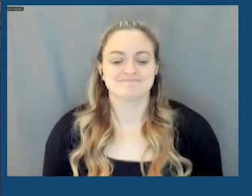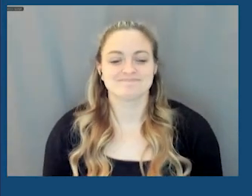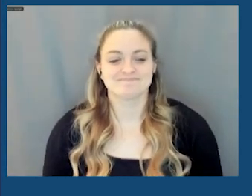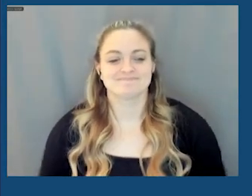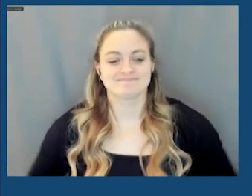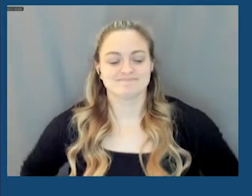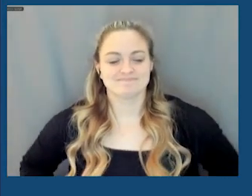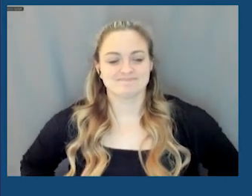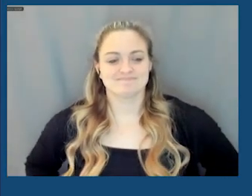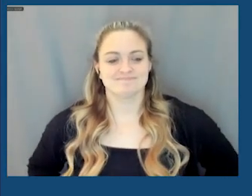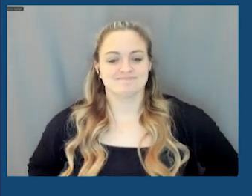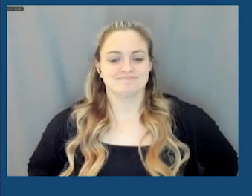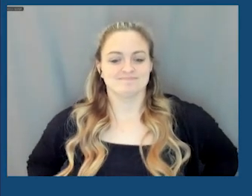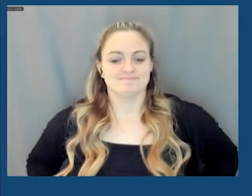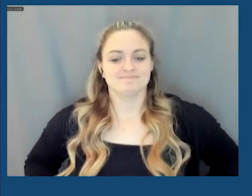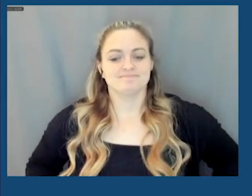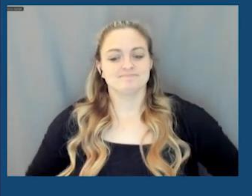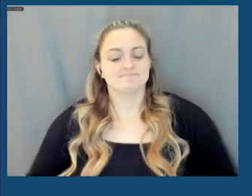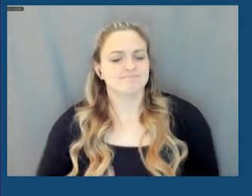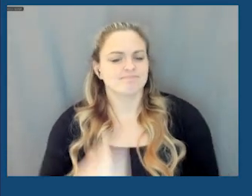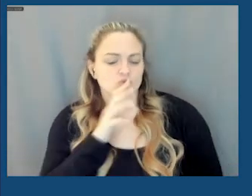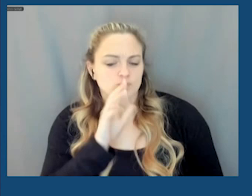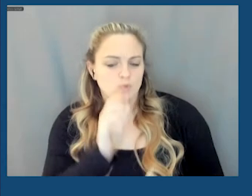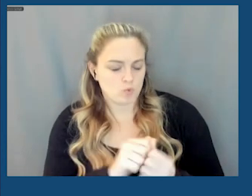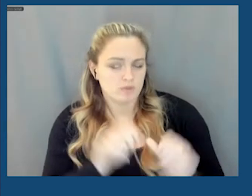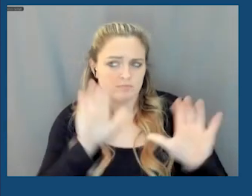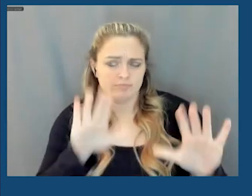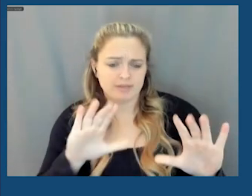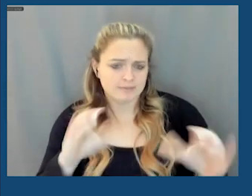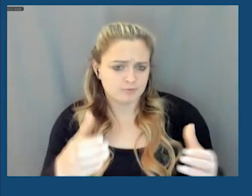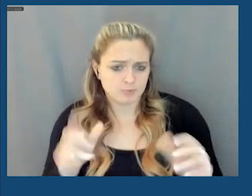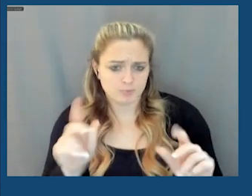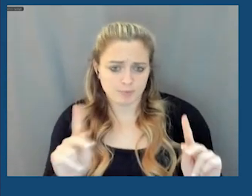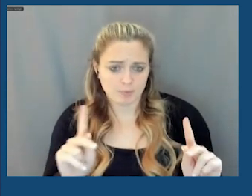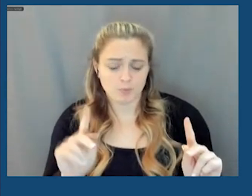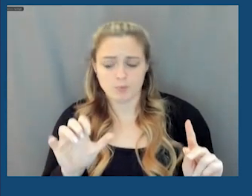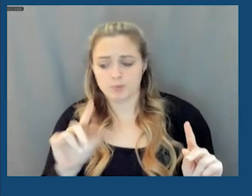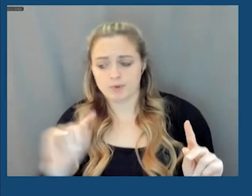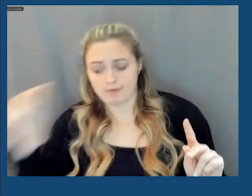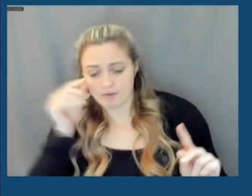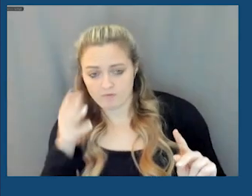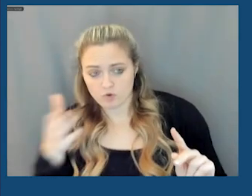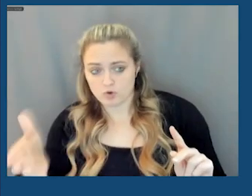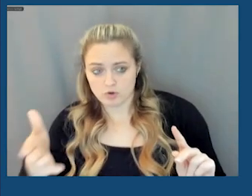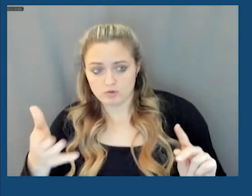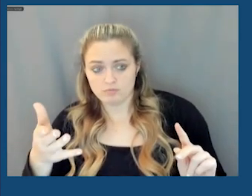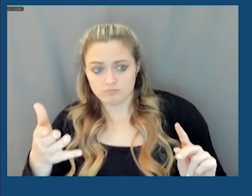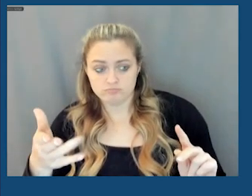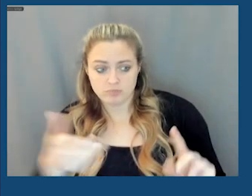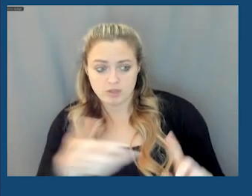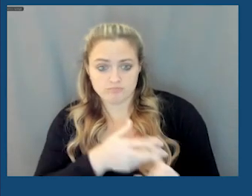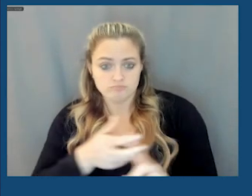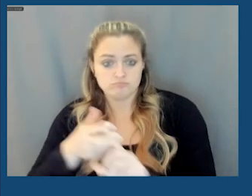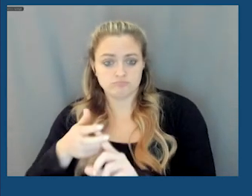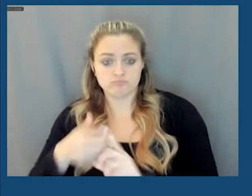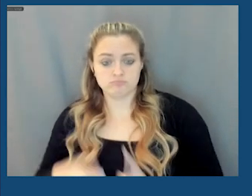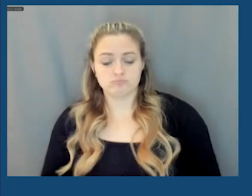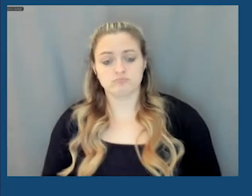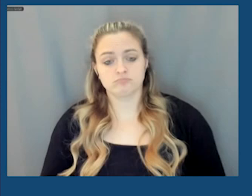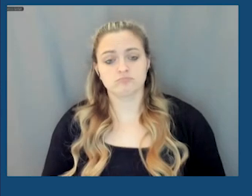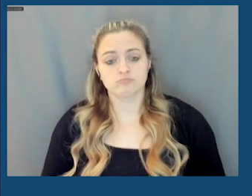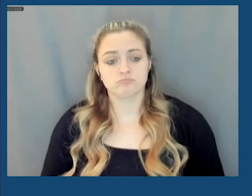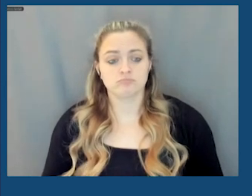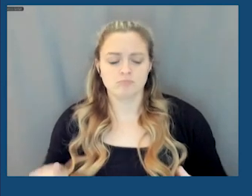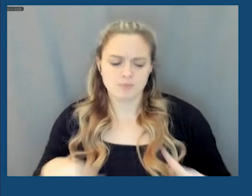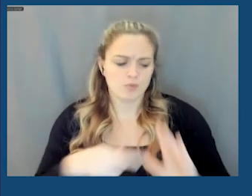I just spoke to an incredible group of people that the Lieutenant Governor had convened. People who